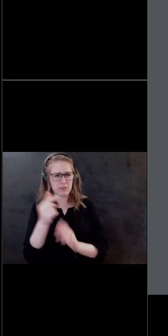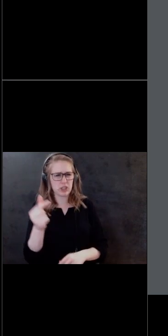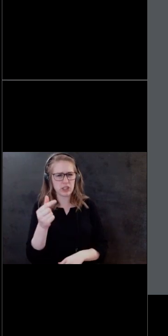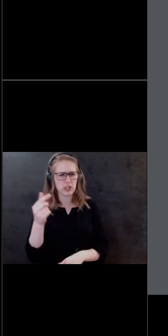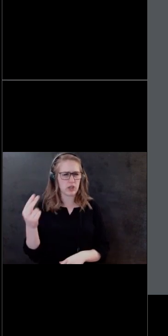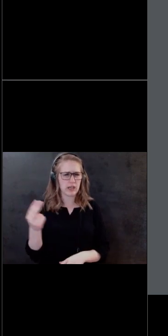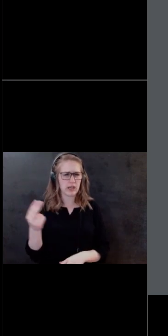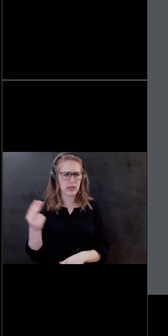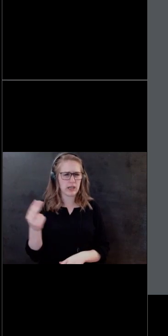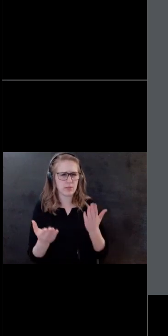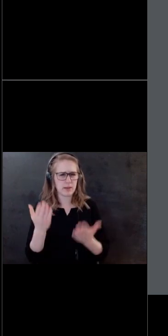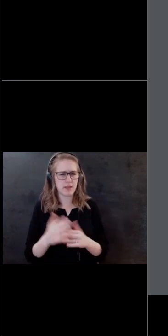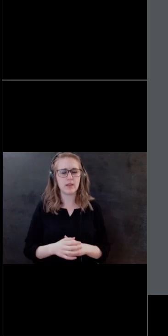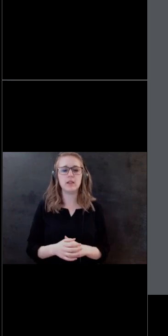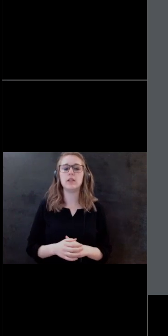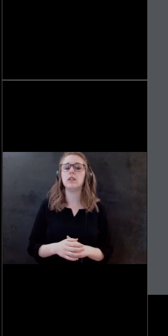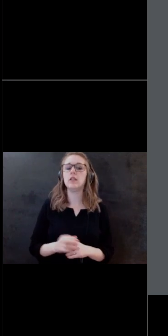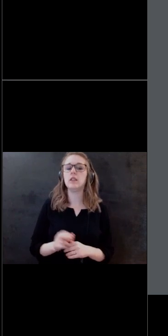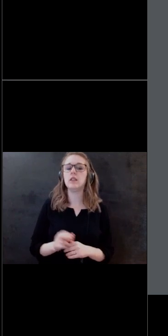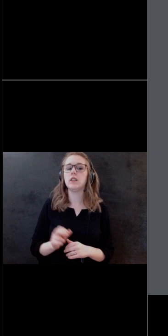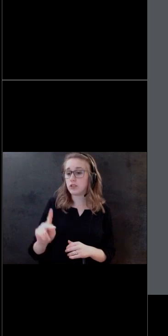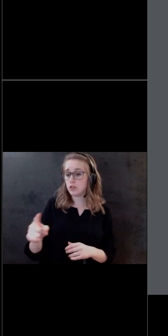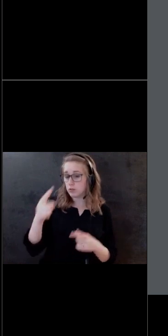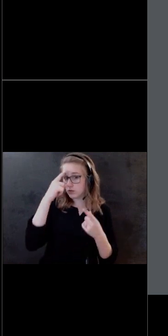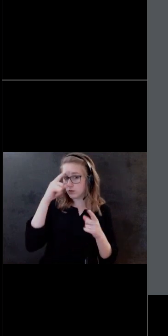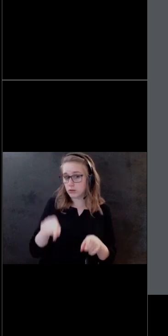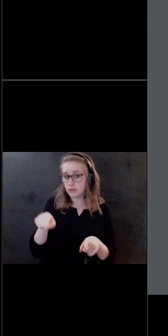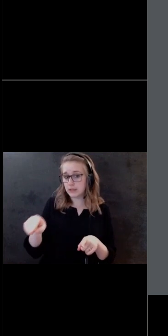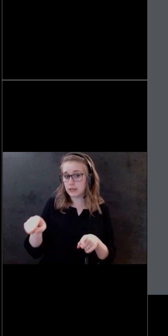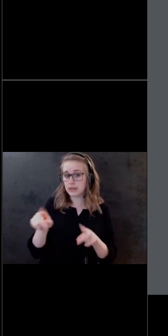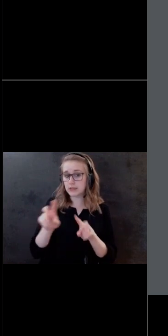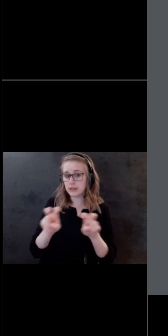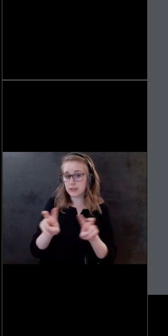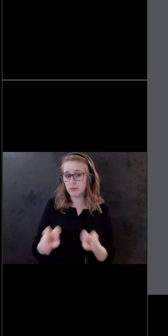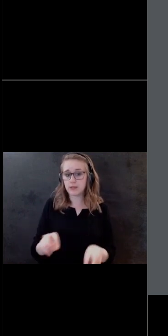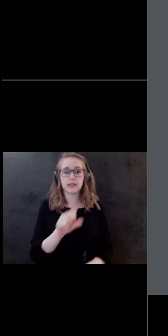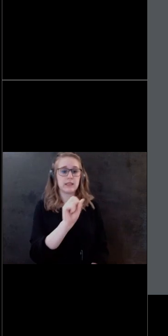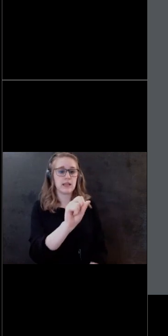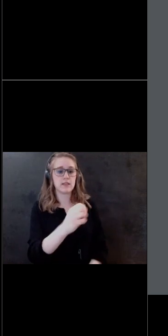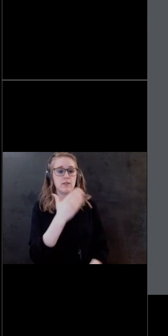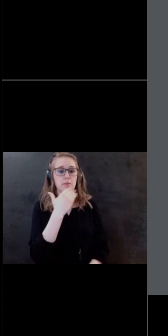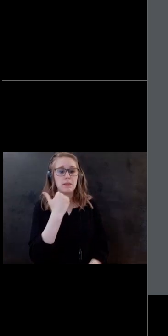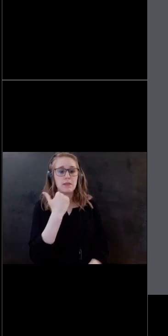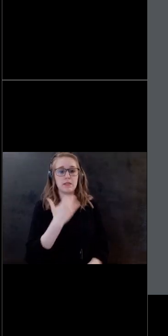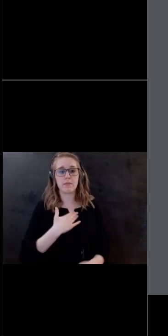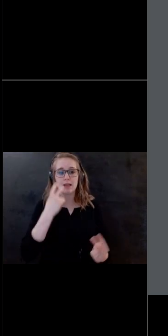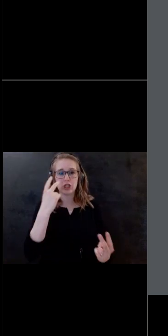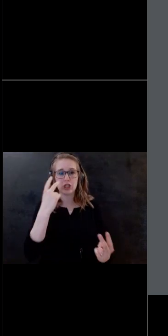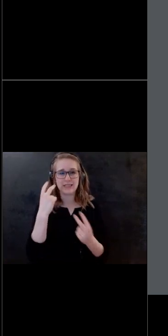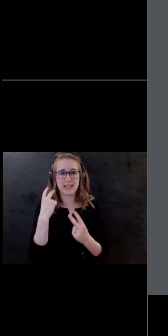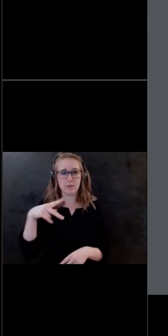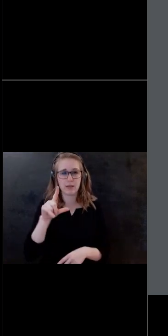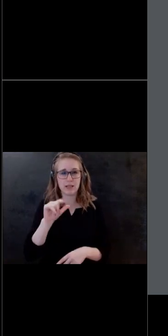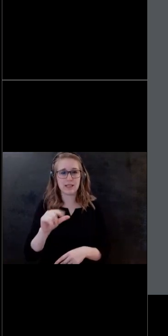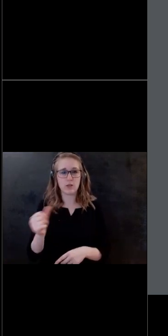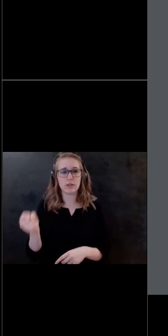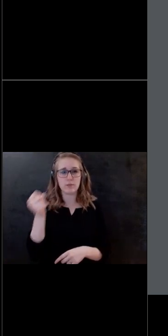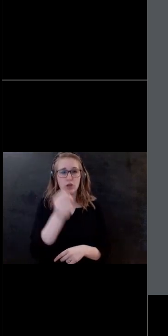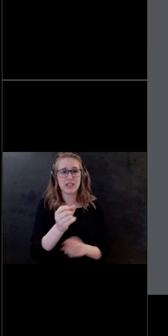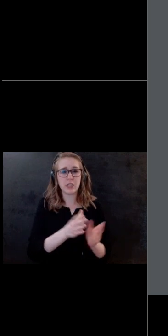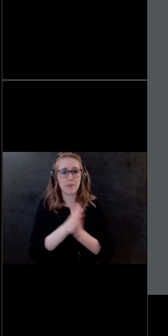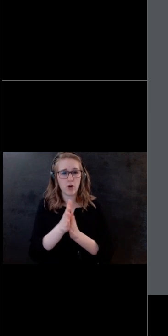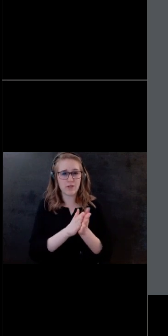think, if my memory serves. And Ms. Rosmel, do you concur with this assessment? I do. To the best of my recollection, the plaza was put in there as a motivational piece.